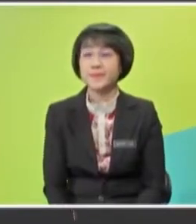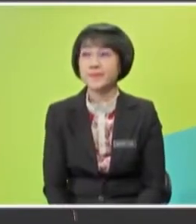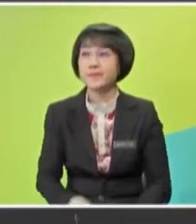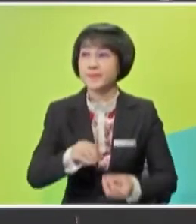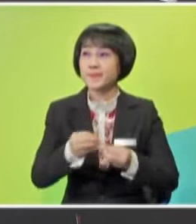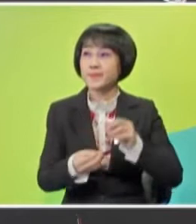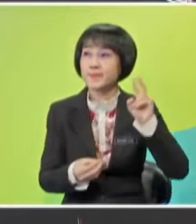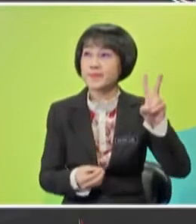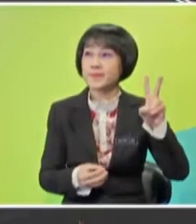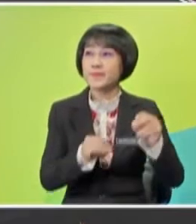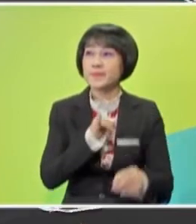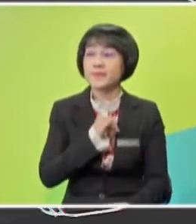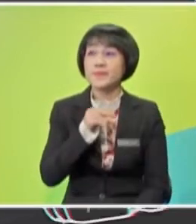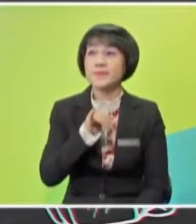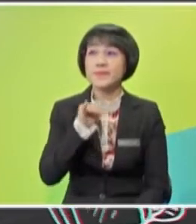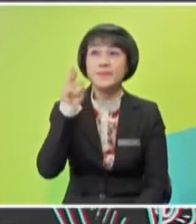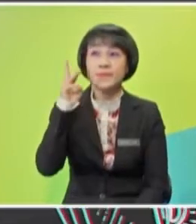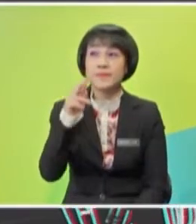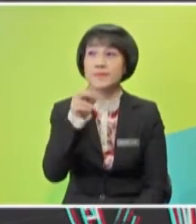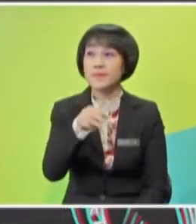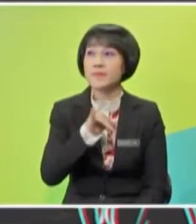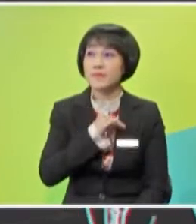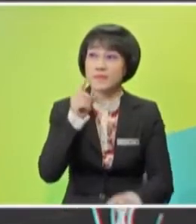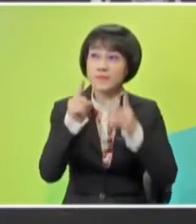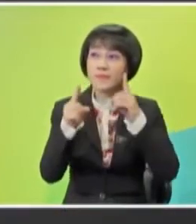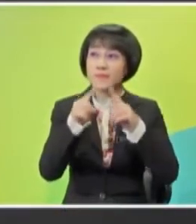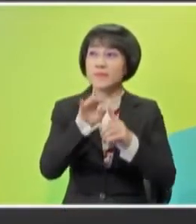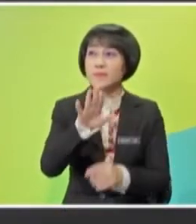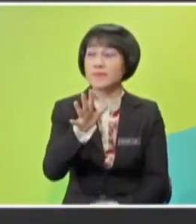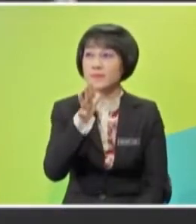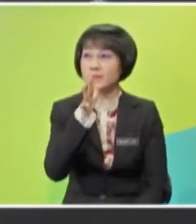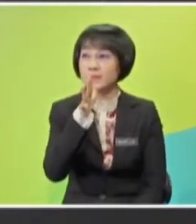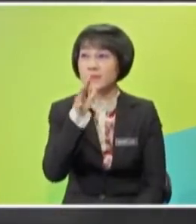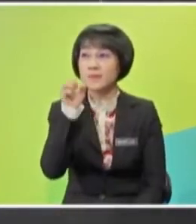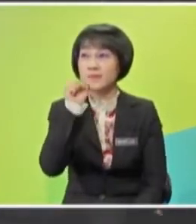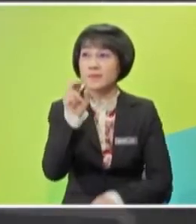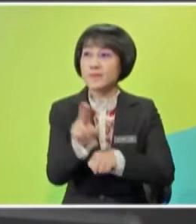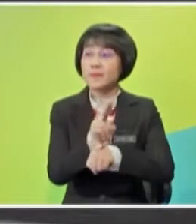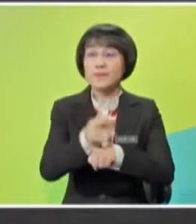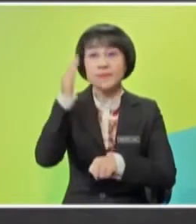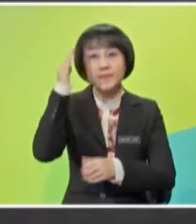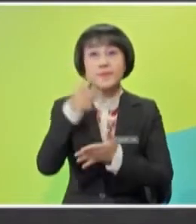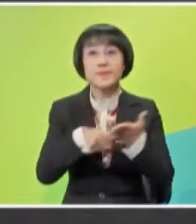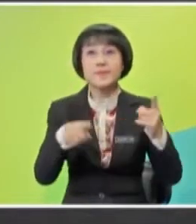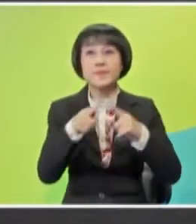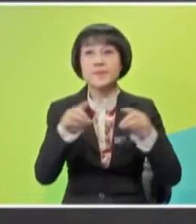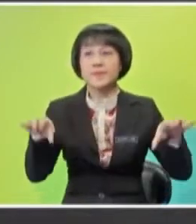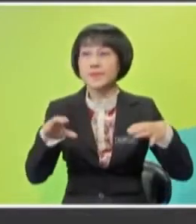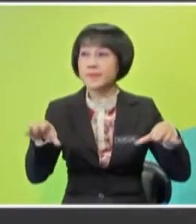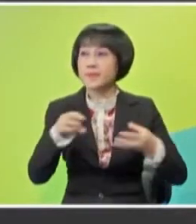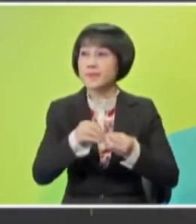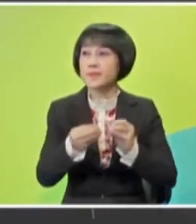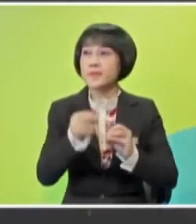2. If I were you, I'd talk to your mum. She usually knows what to do. 3.